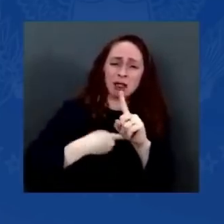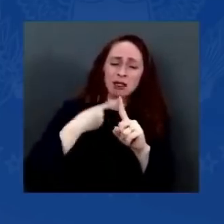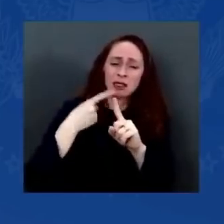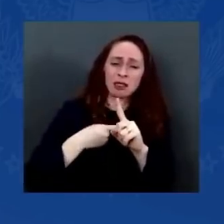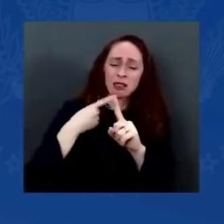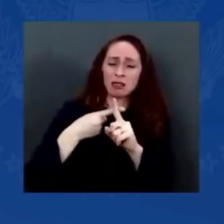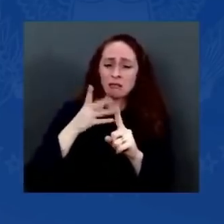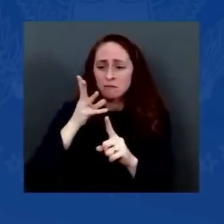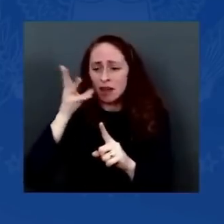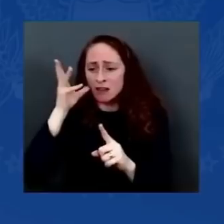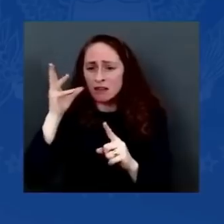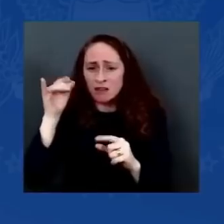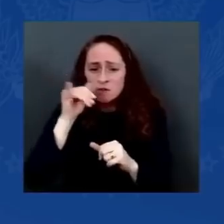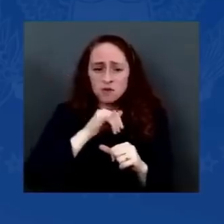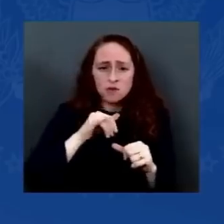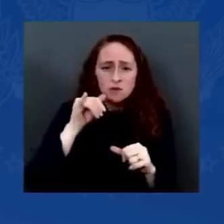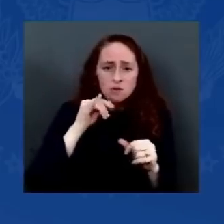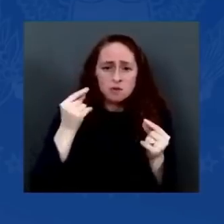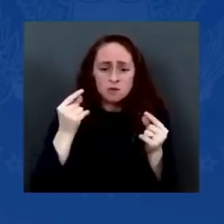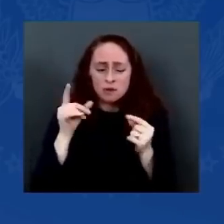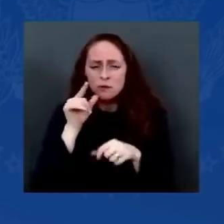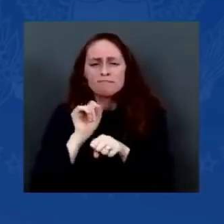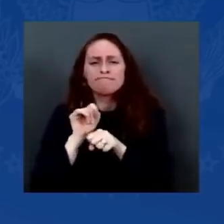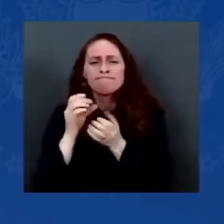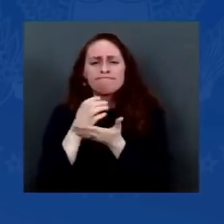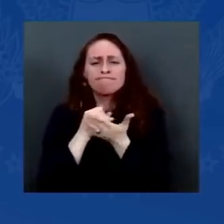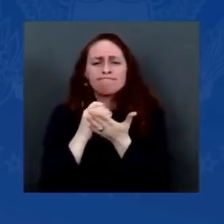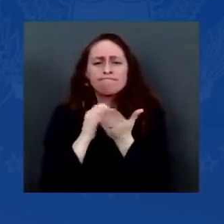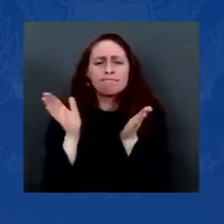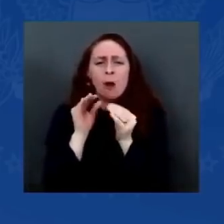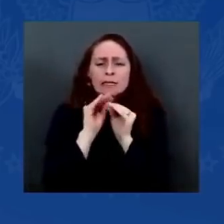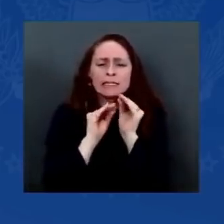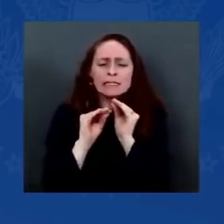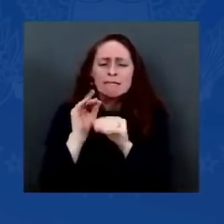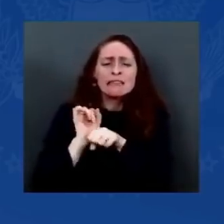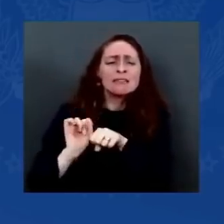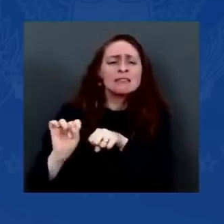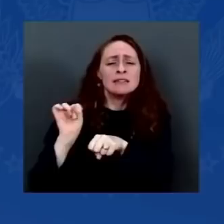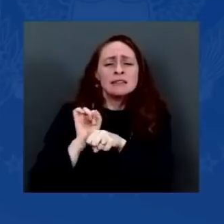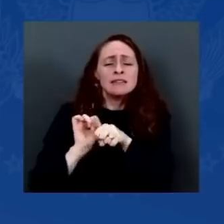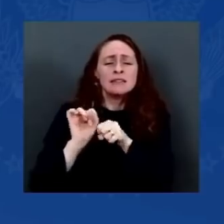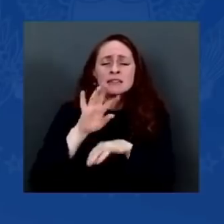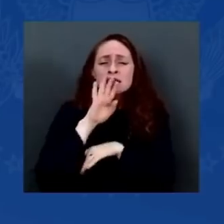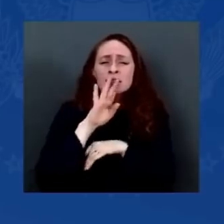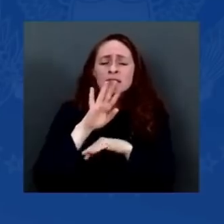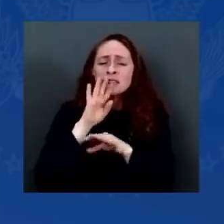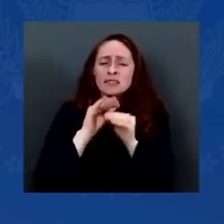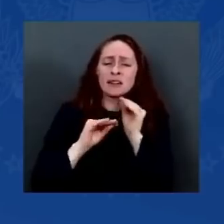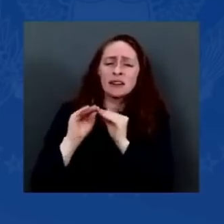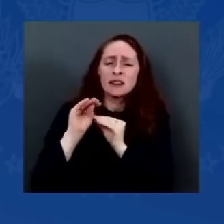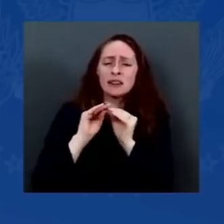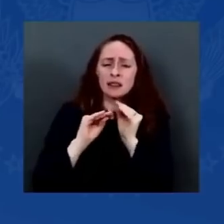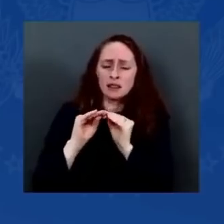neck? You look at your kid, and if you don't get that vaccine for him, if you don't get that drug for